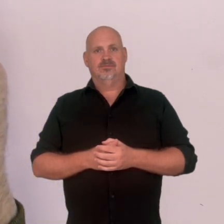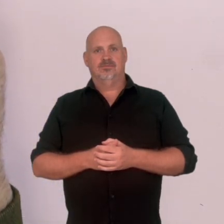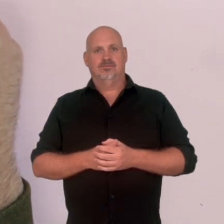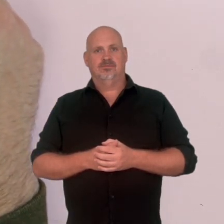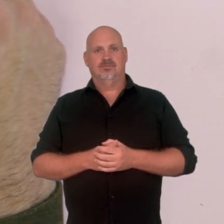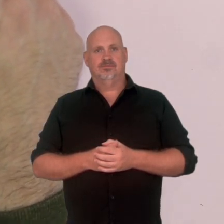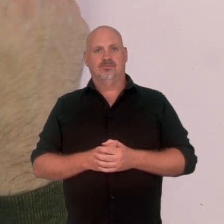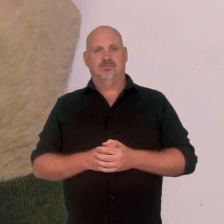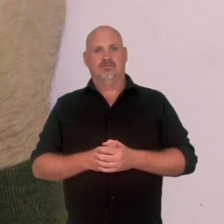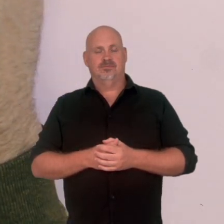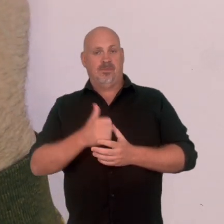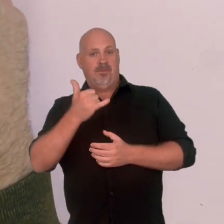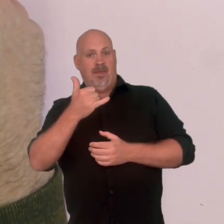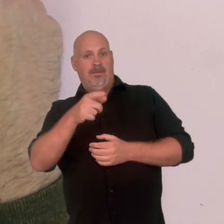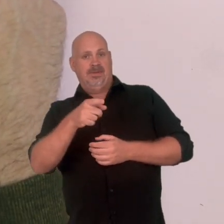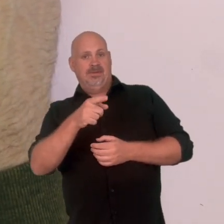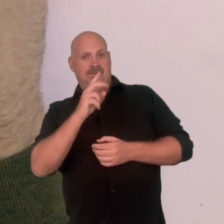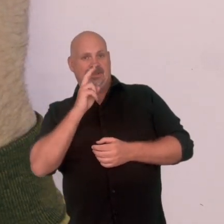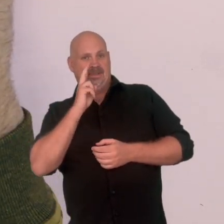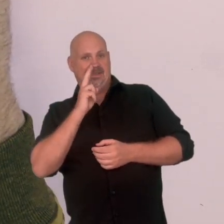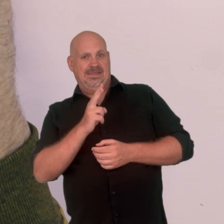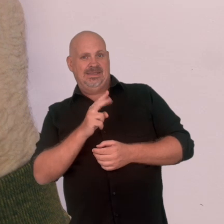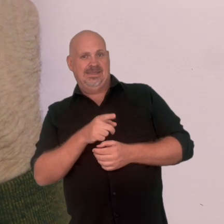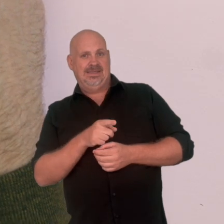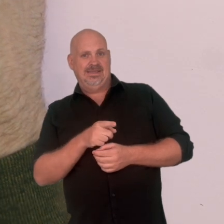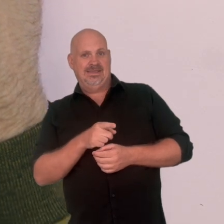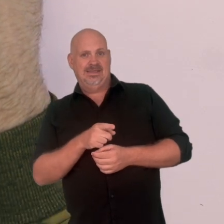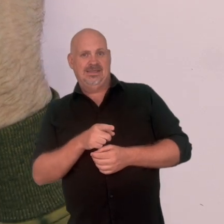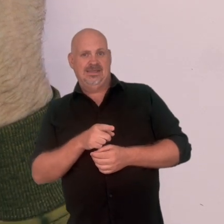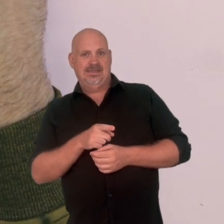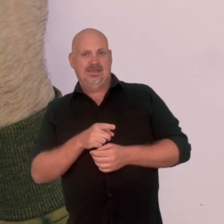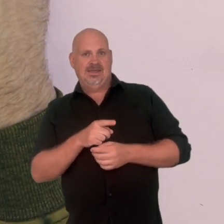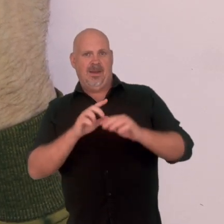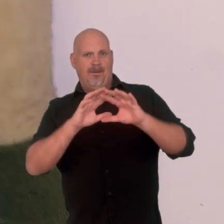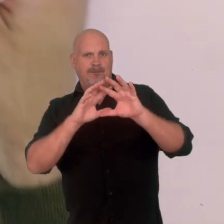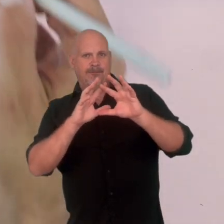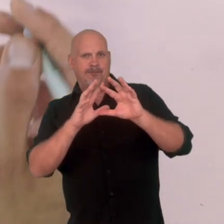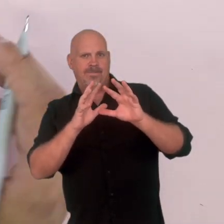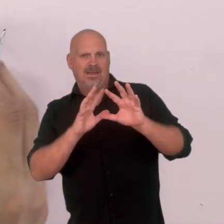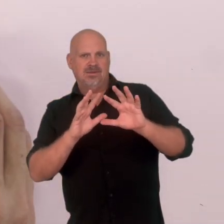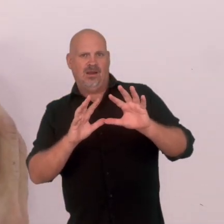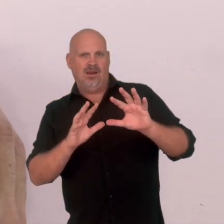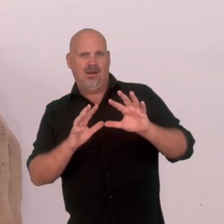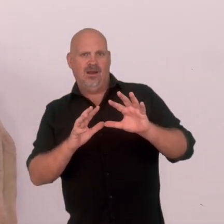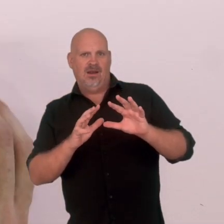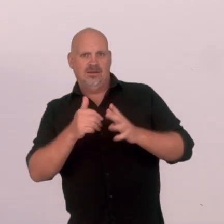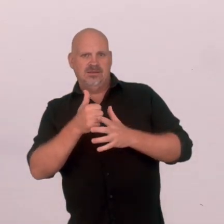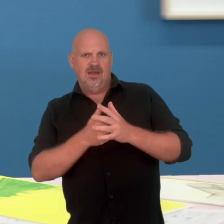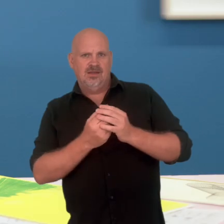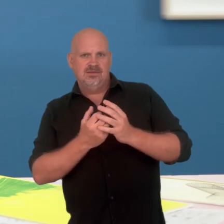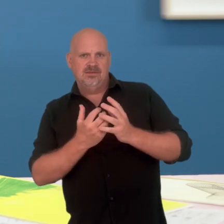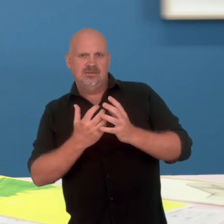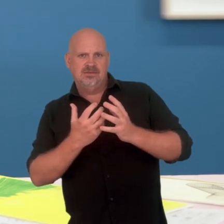And maybe you can see there's a pattern in terms of how it's developing. This, I would